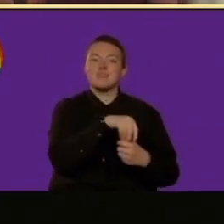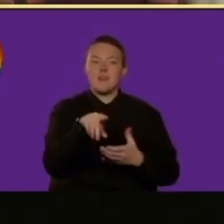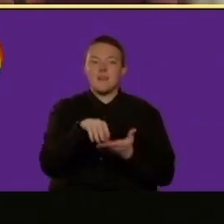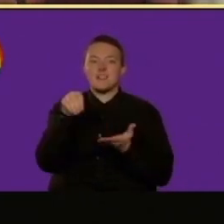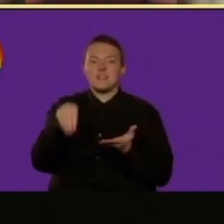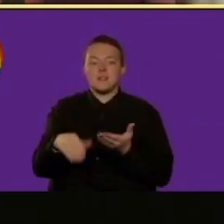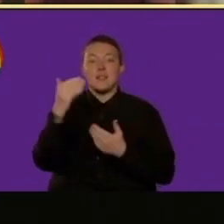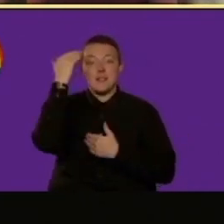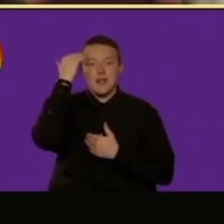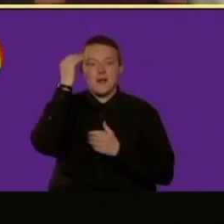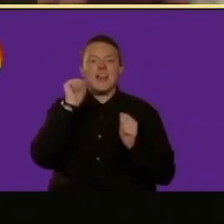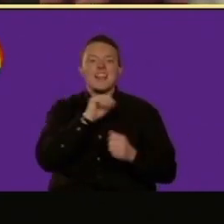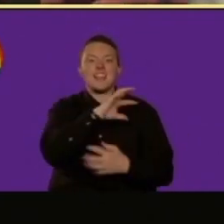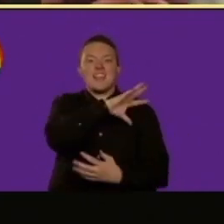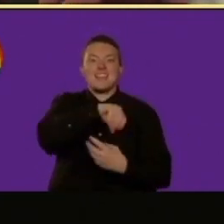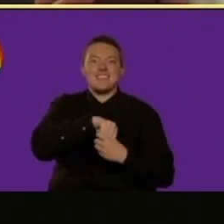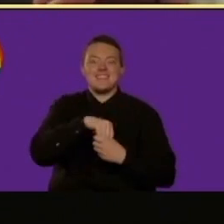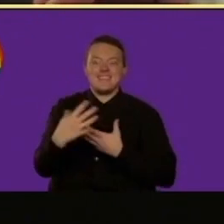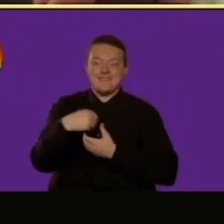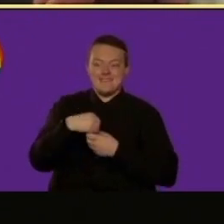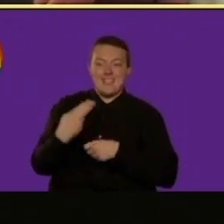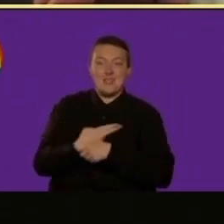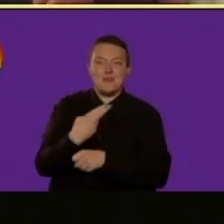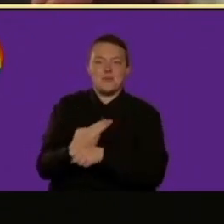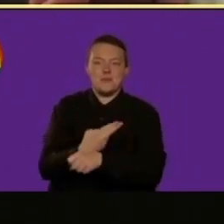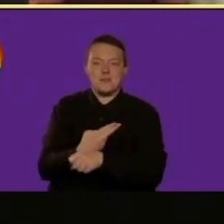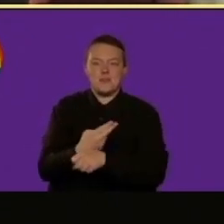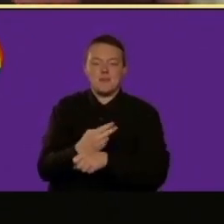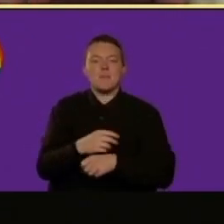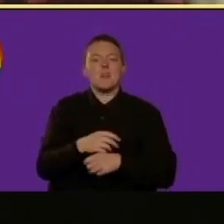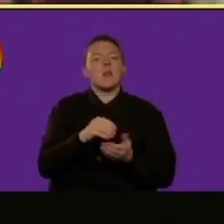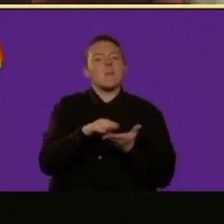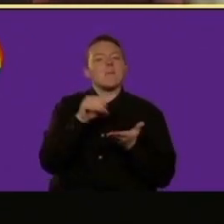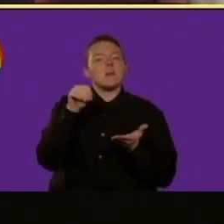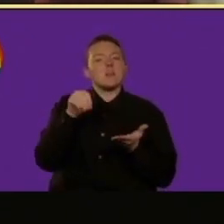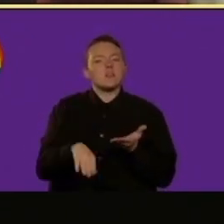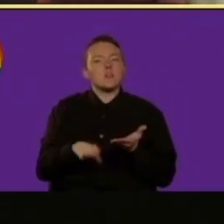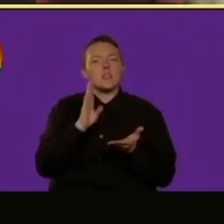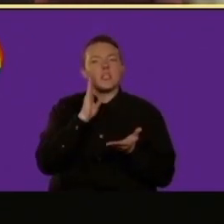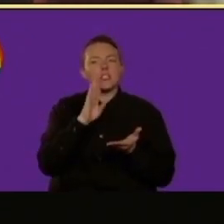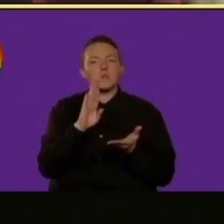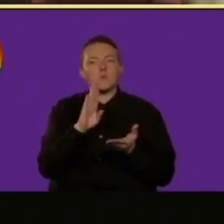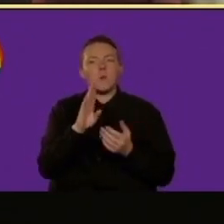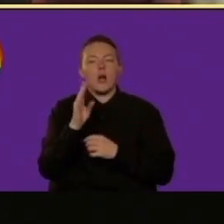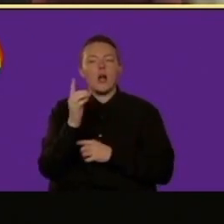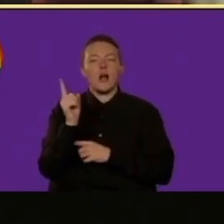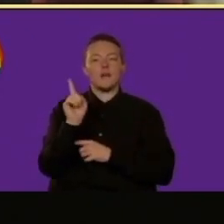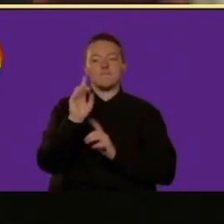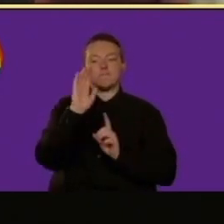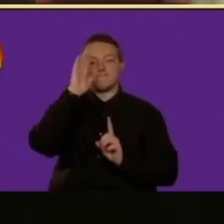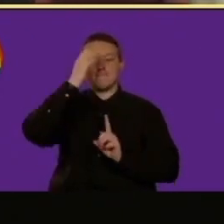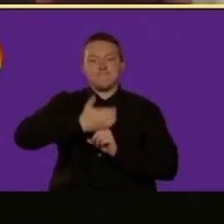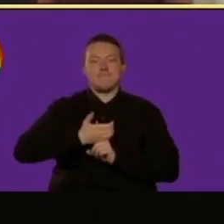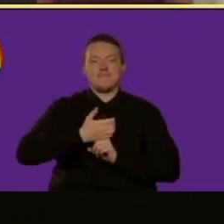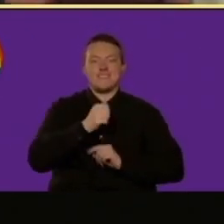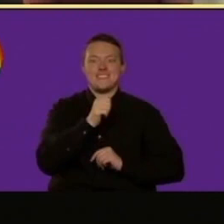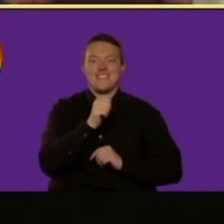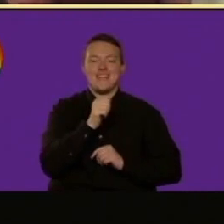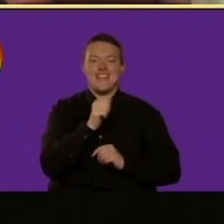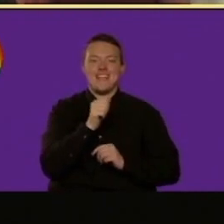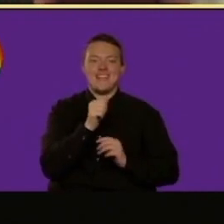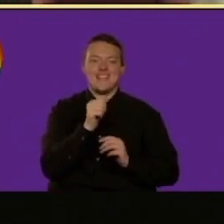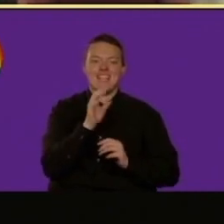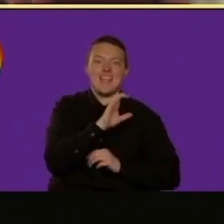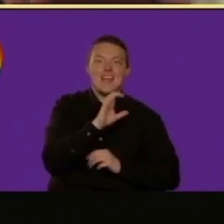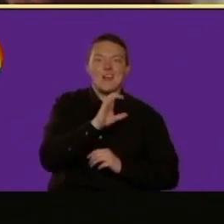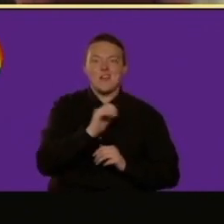students made connections between the parts from Scratch and the parts of the soap opera using English, Spanish, and